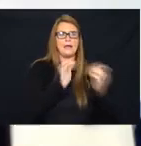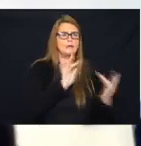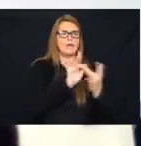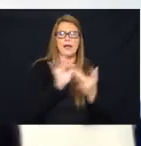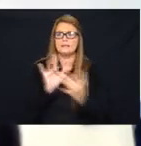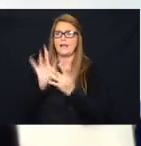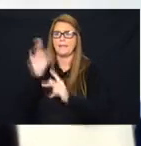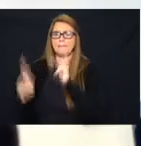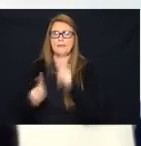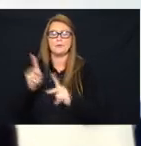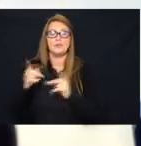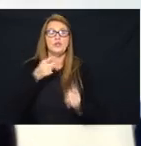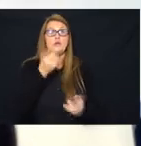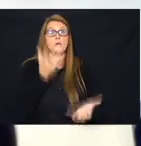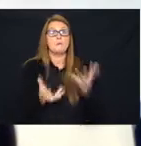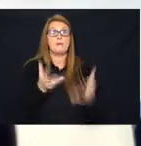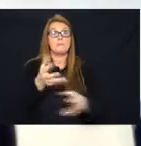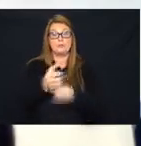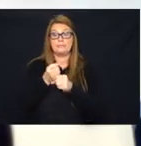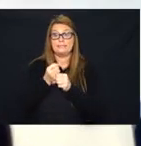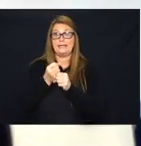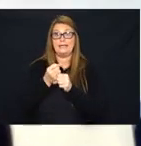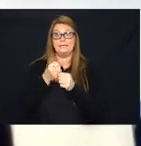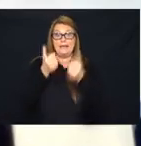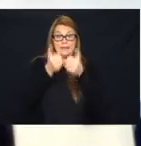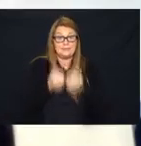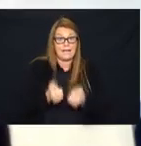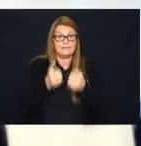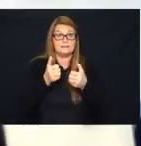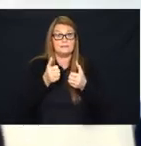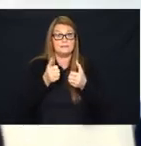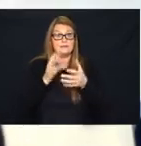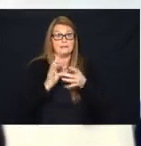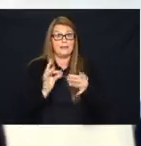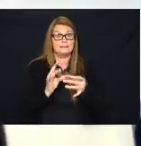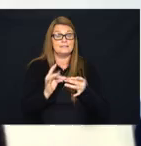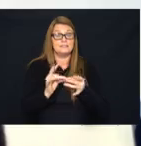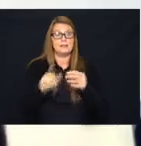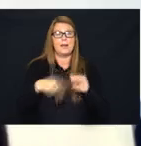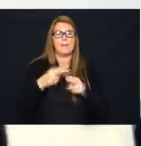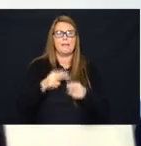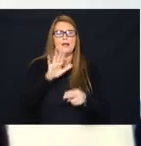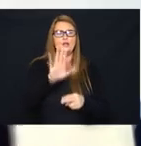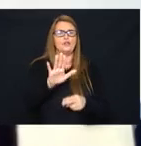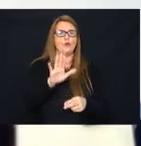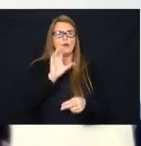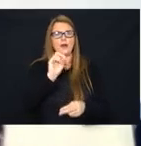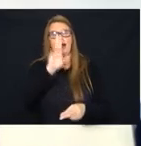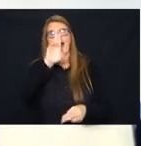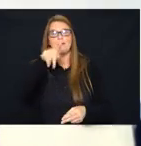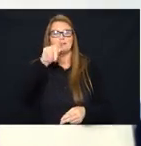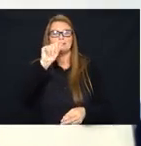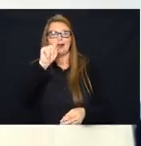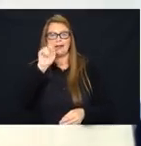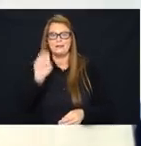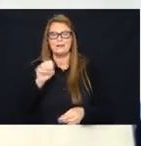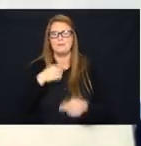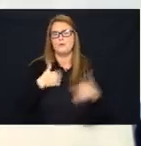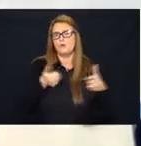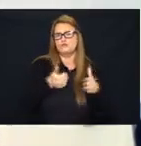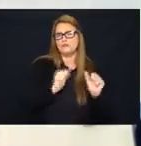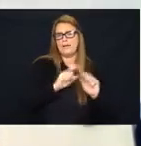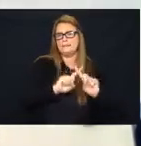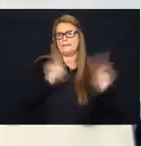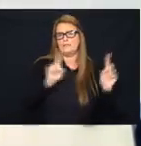you might get a text message from them about your COVID-19 status, but we also are trying different efforts as